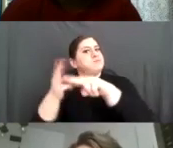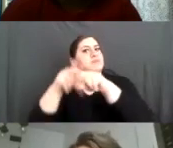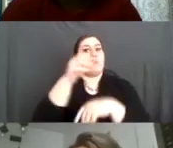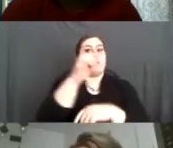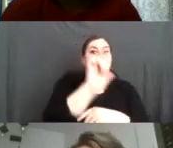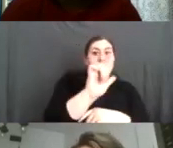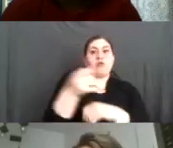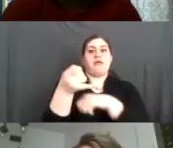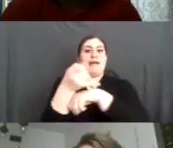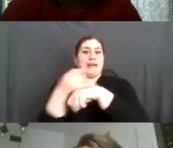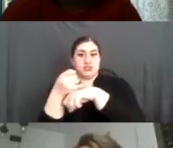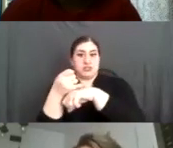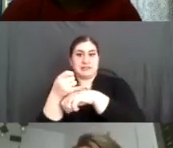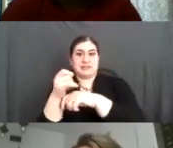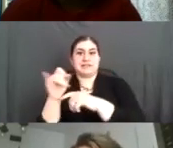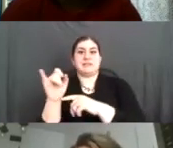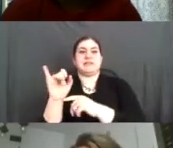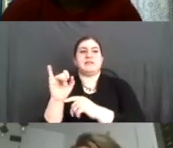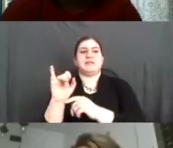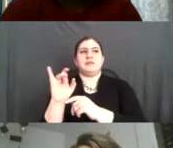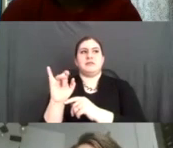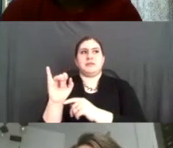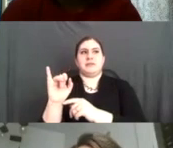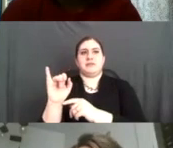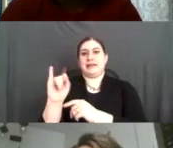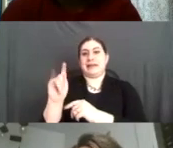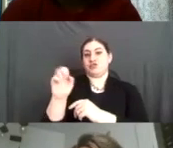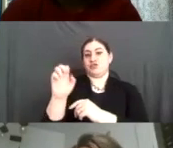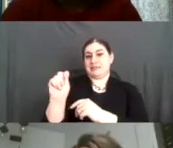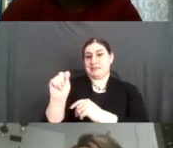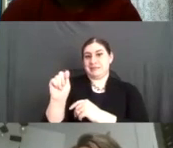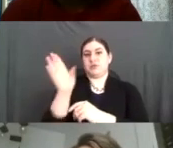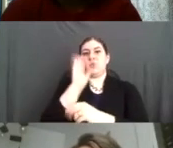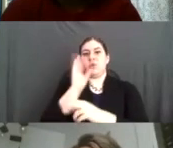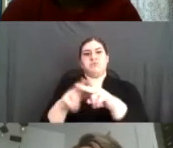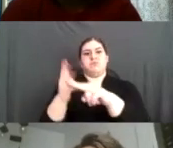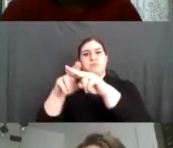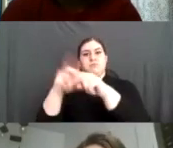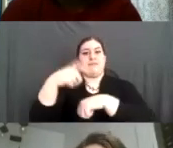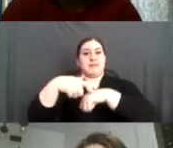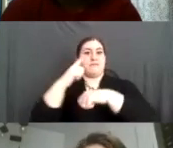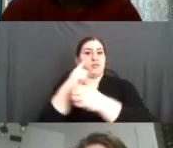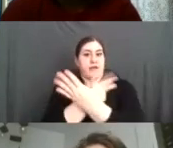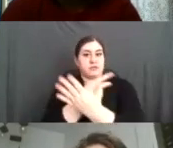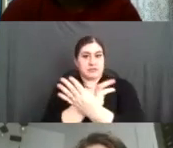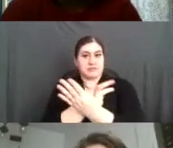interest do not start until 6 months after you graduate or drop below half-time. Half-time for graduate